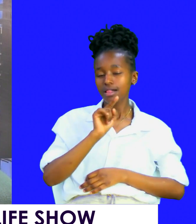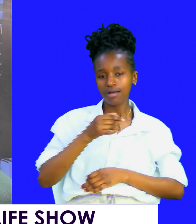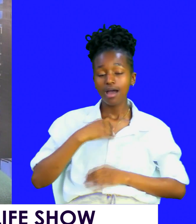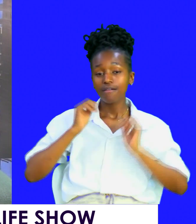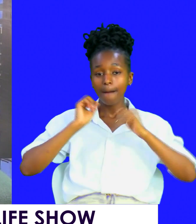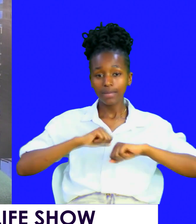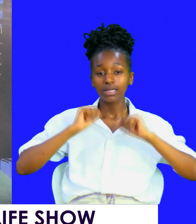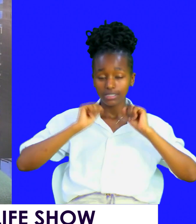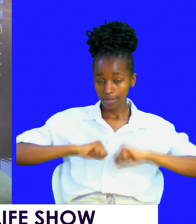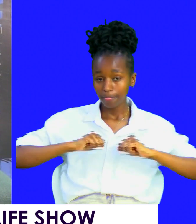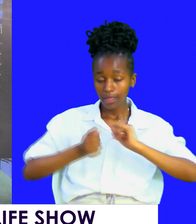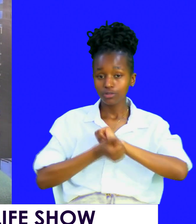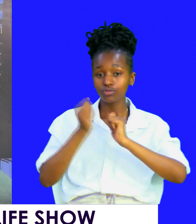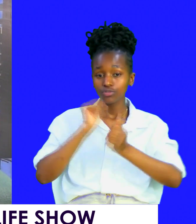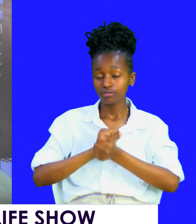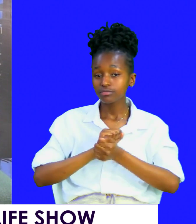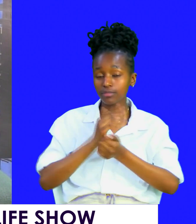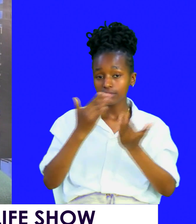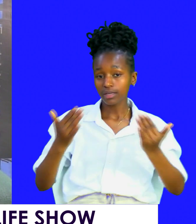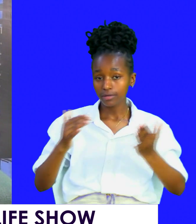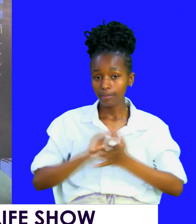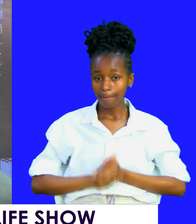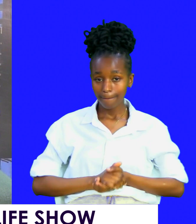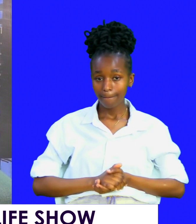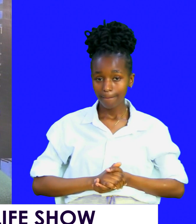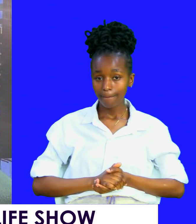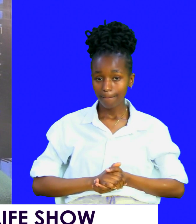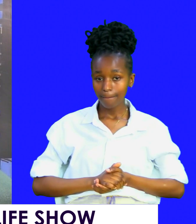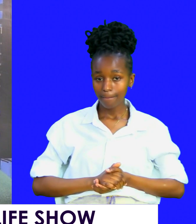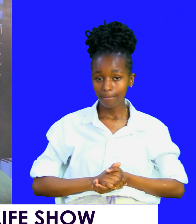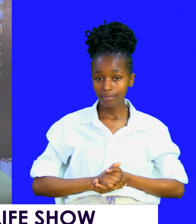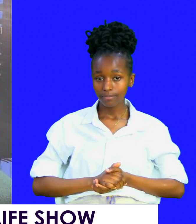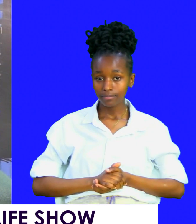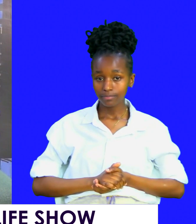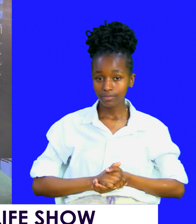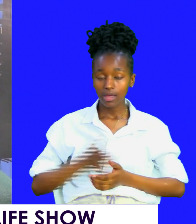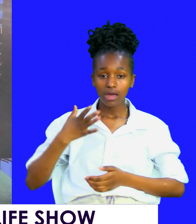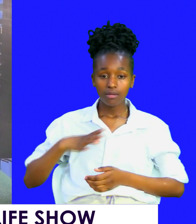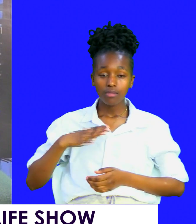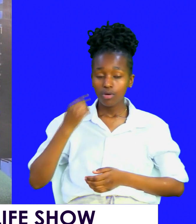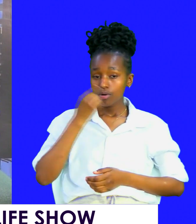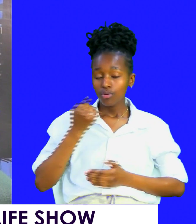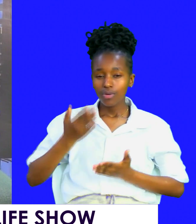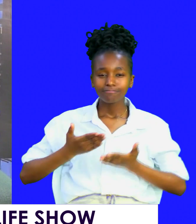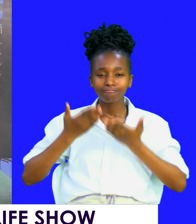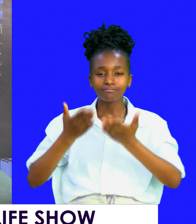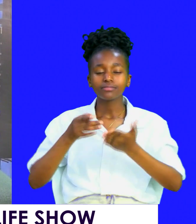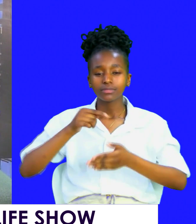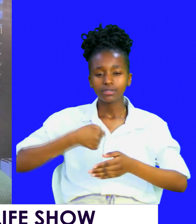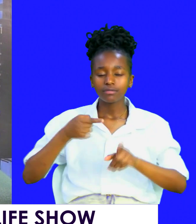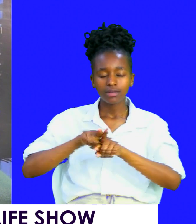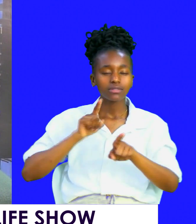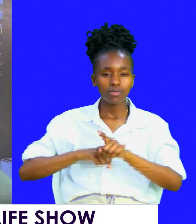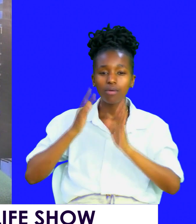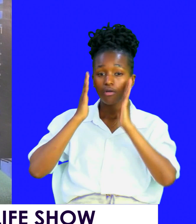There is an ability to change things. Anyone that gives themselves focused on something